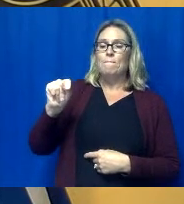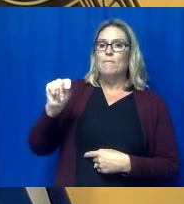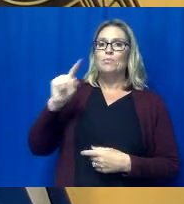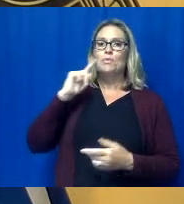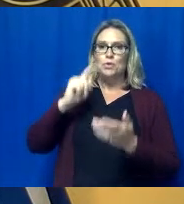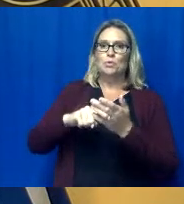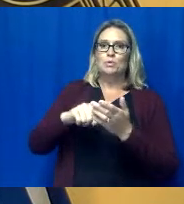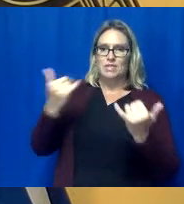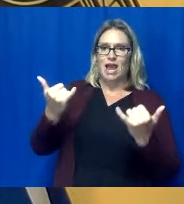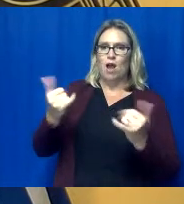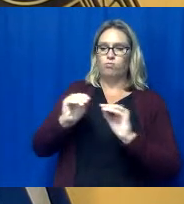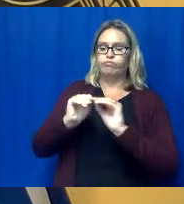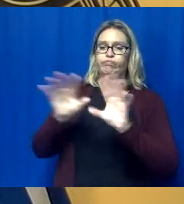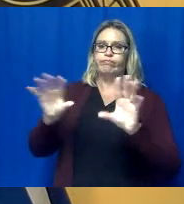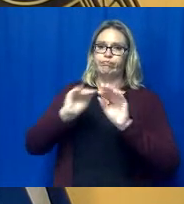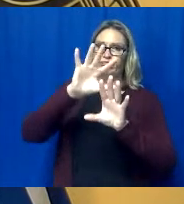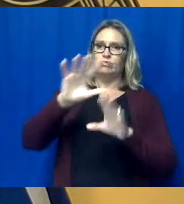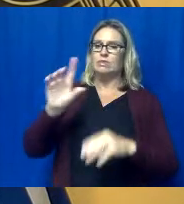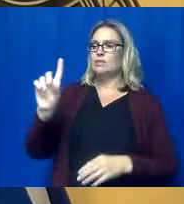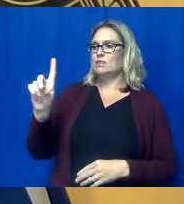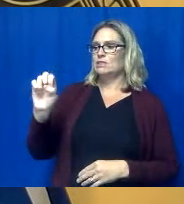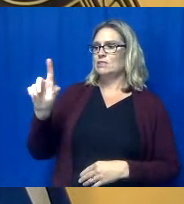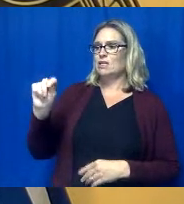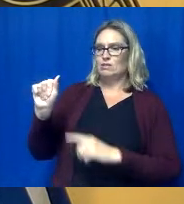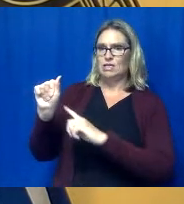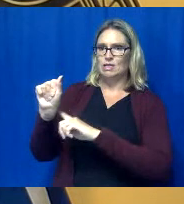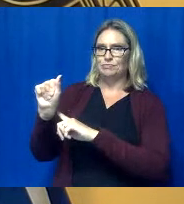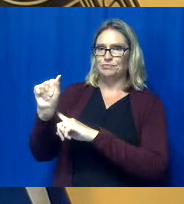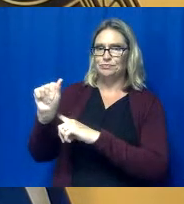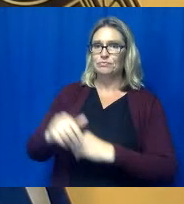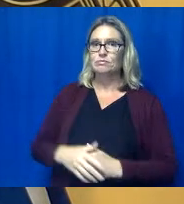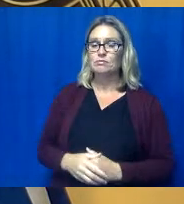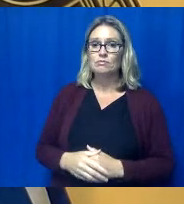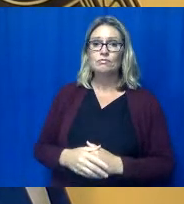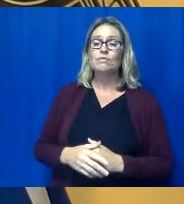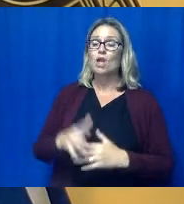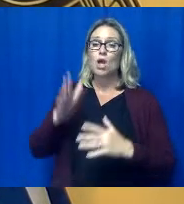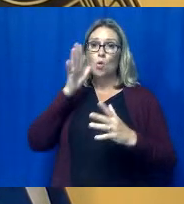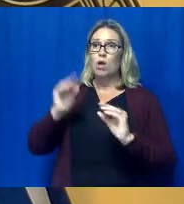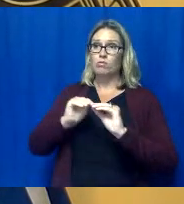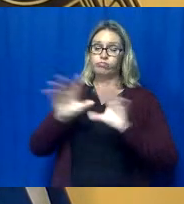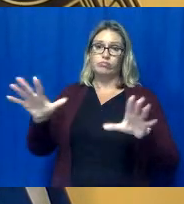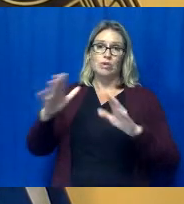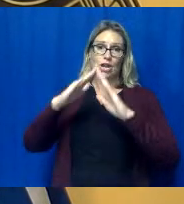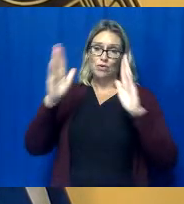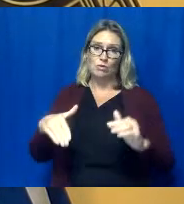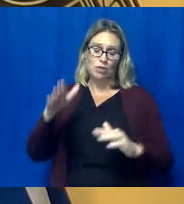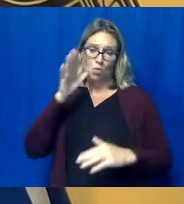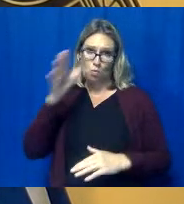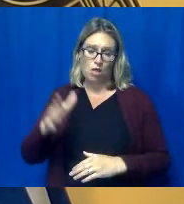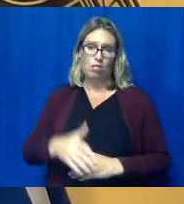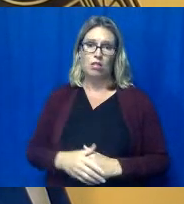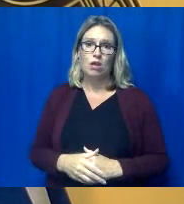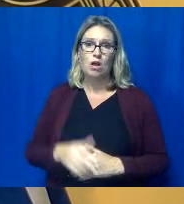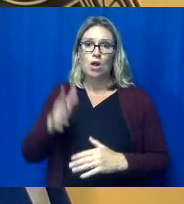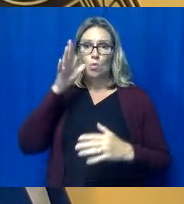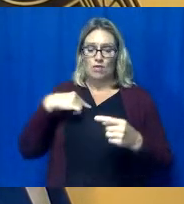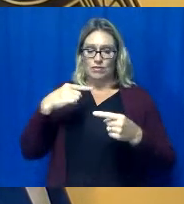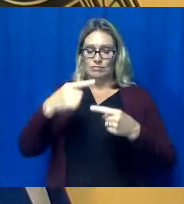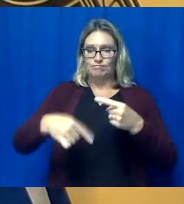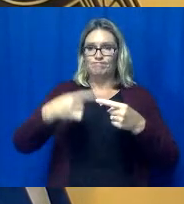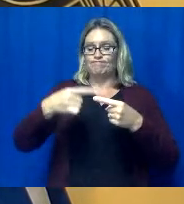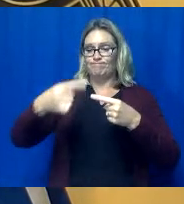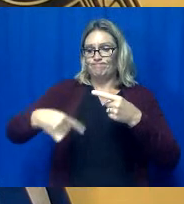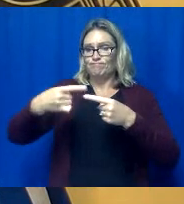Delta-related. it will enter through your home. And it will go through a cycle where it spreads from